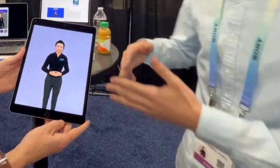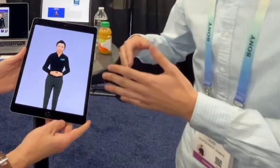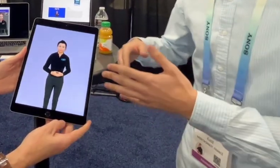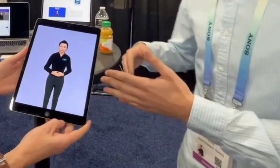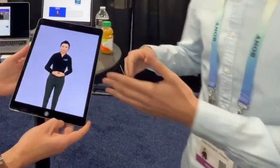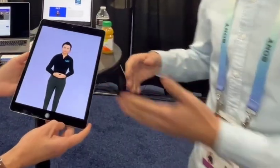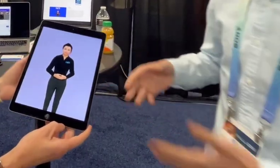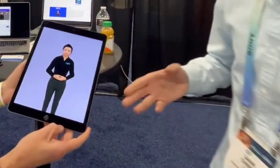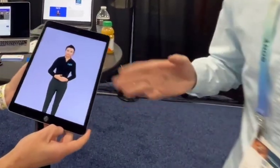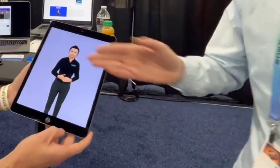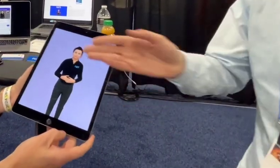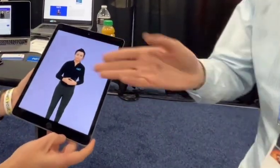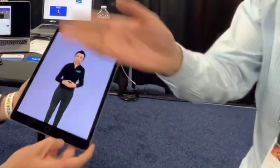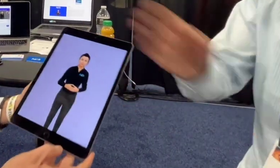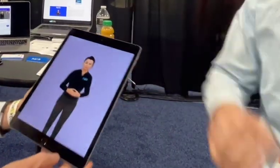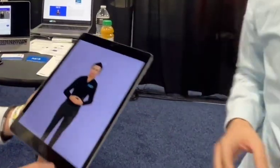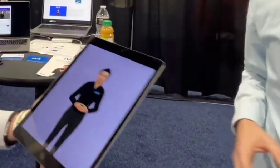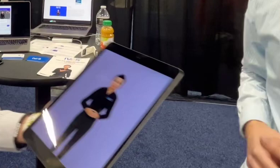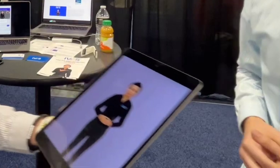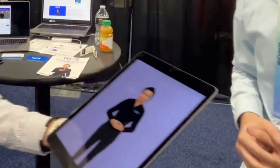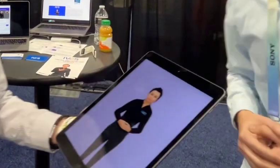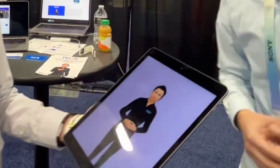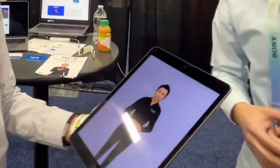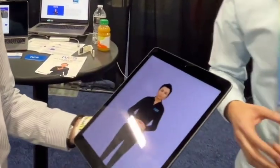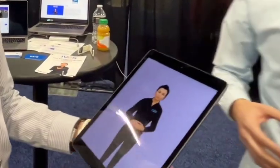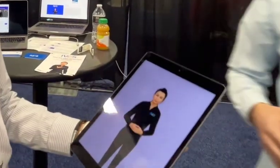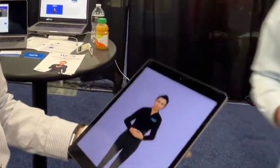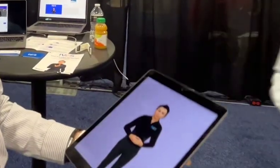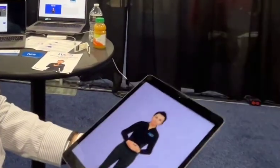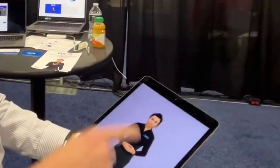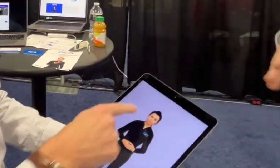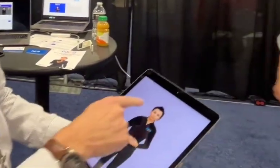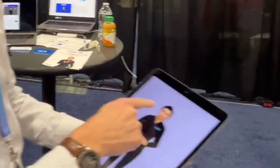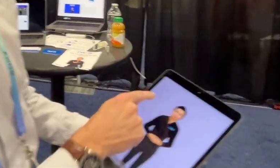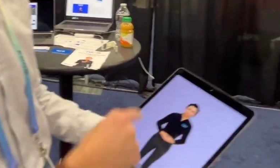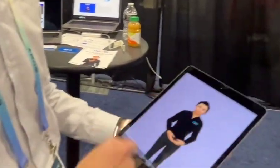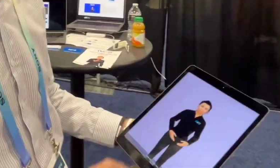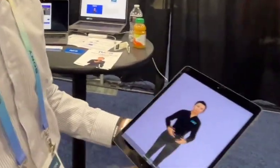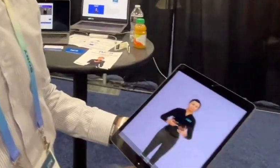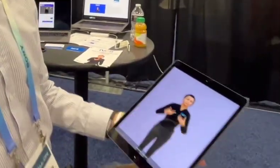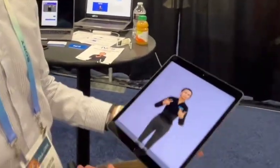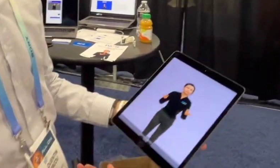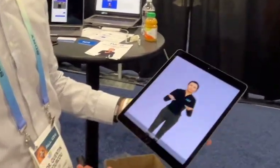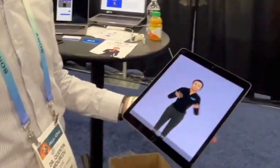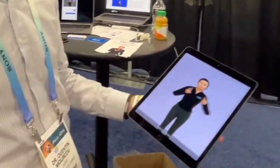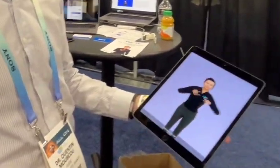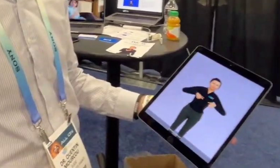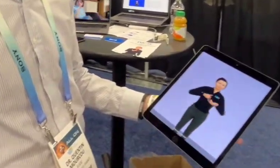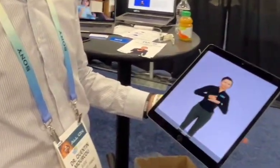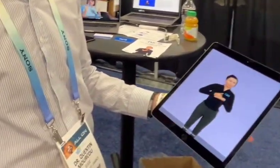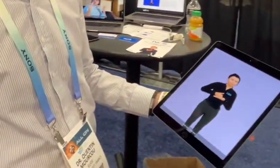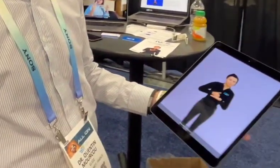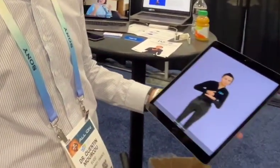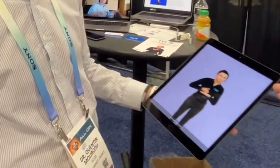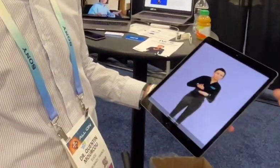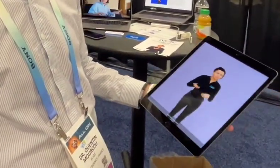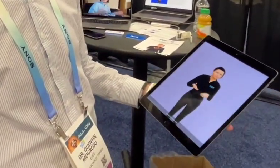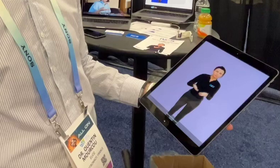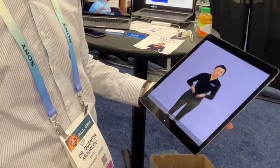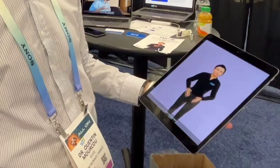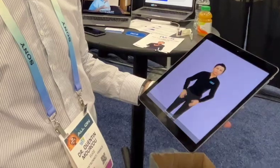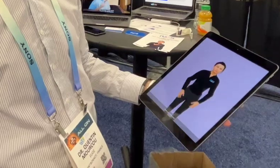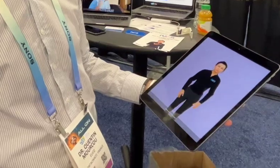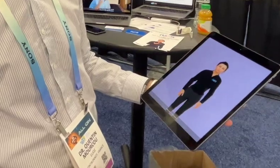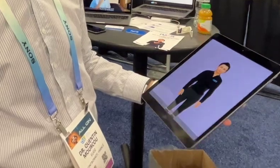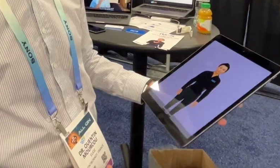example, this whole demo that my friend would do, much like Google Voice Assistant, will allow the deaf